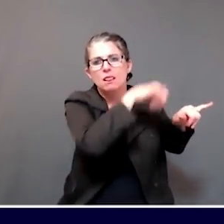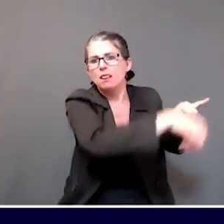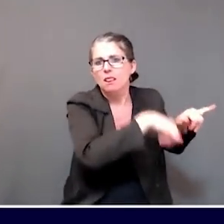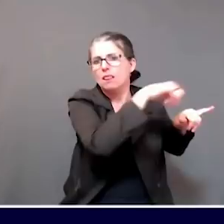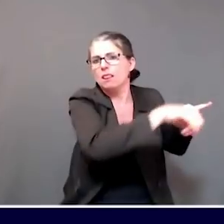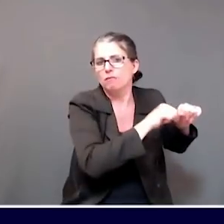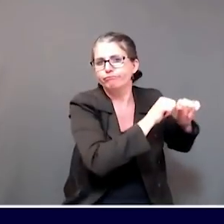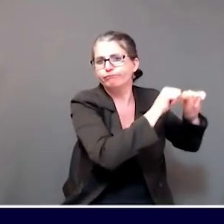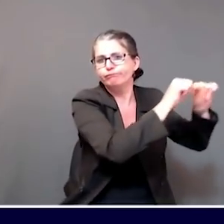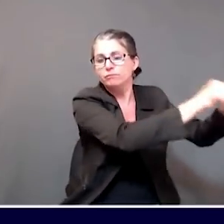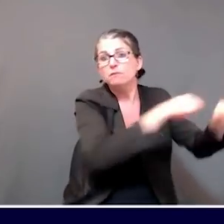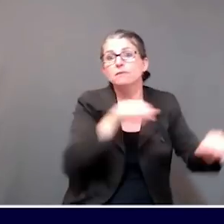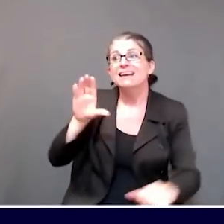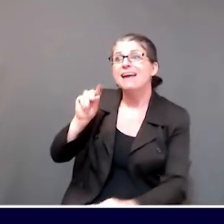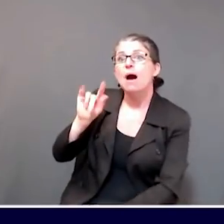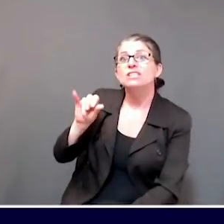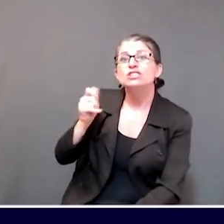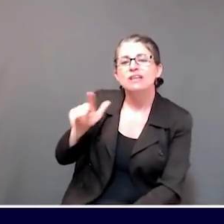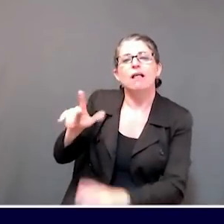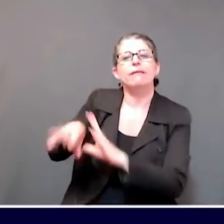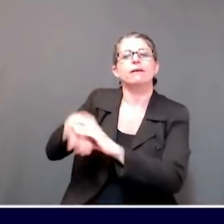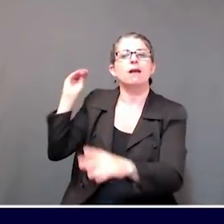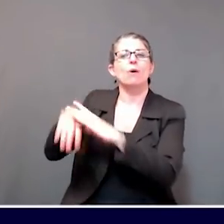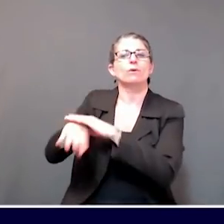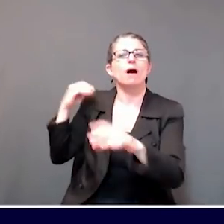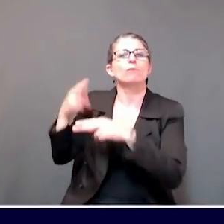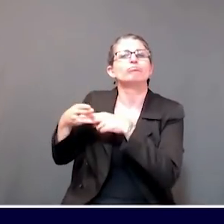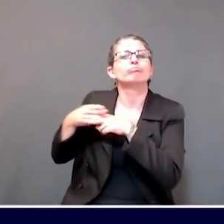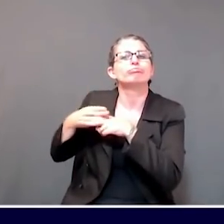try to get a sense of how it may have been introduced.